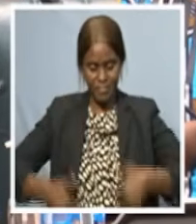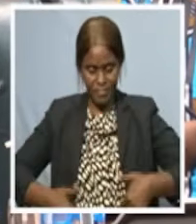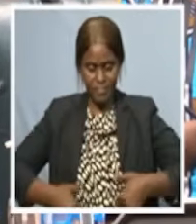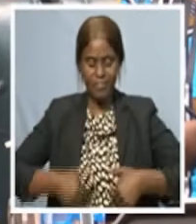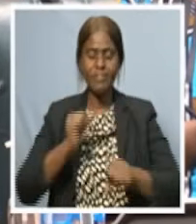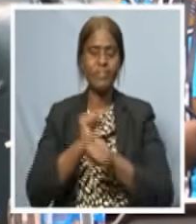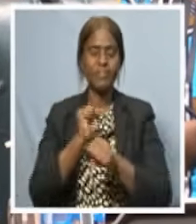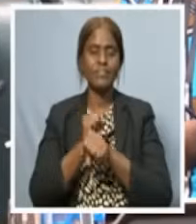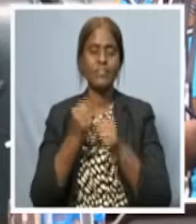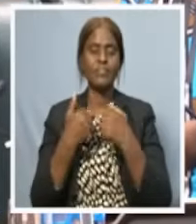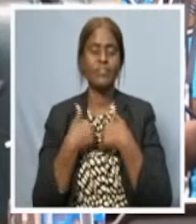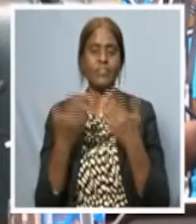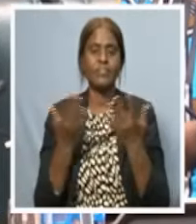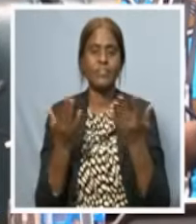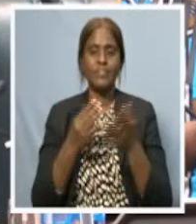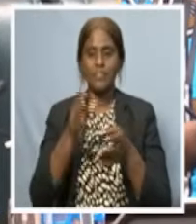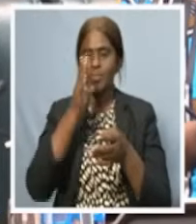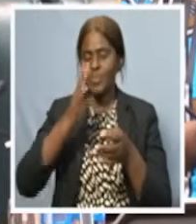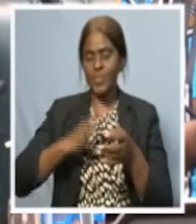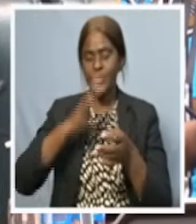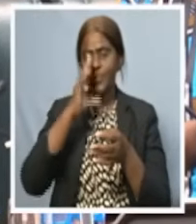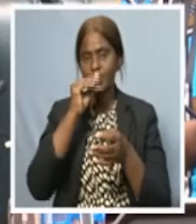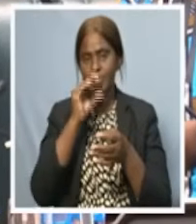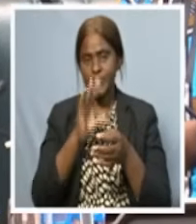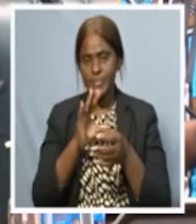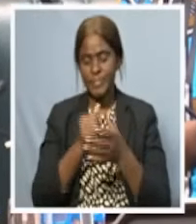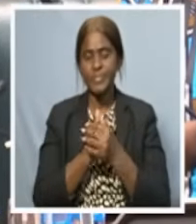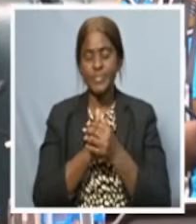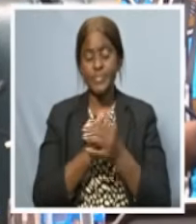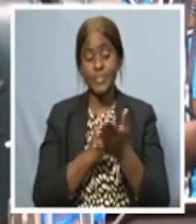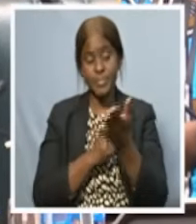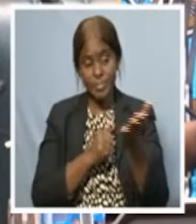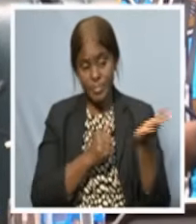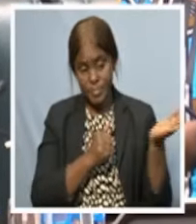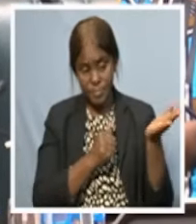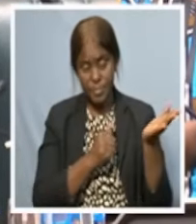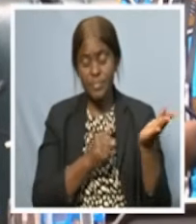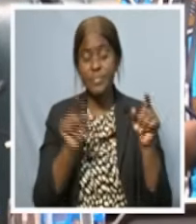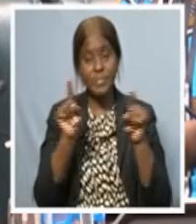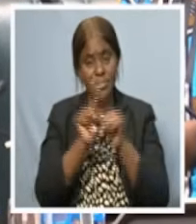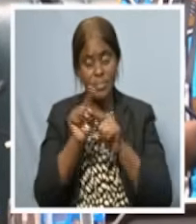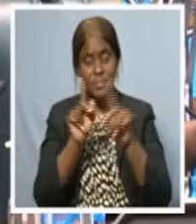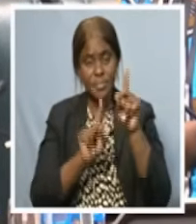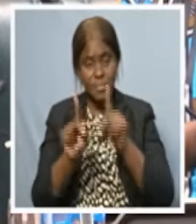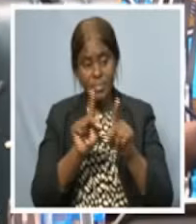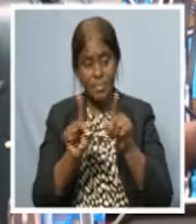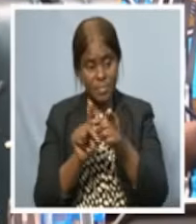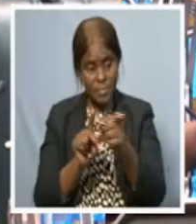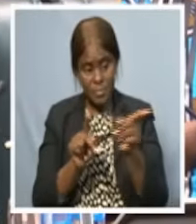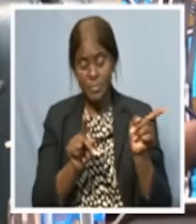youths. Madam Speaker, these are the same people